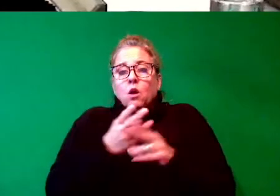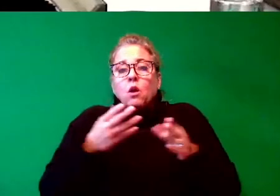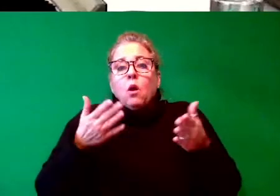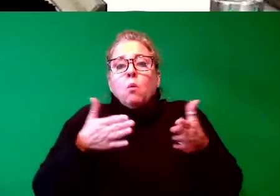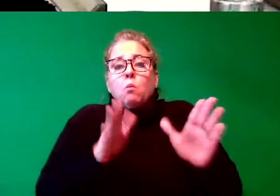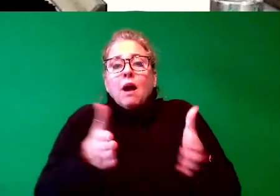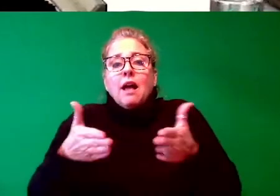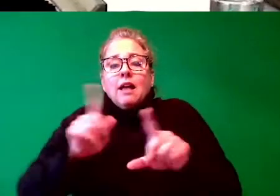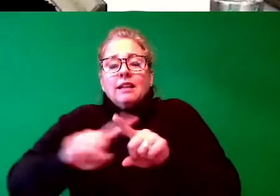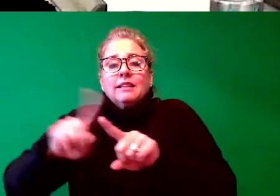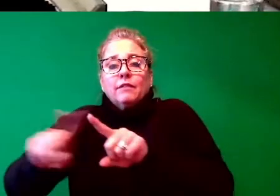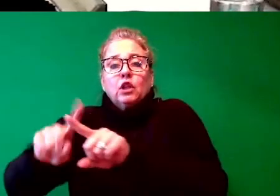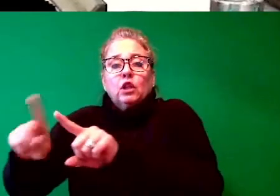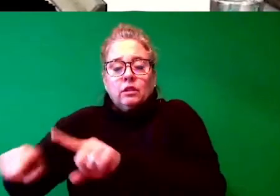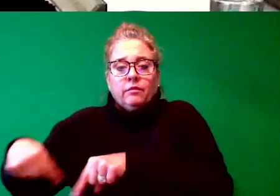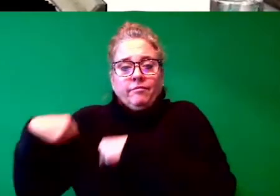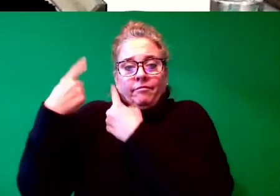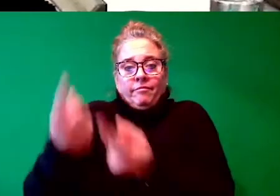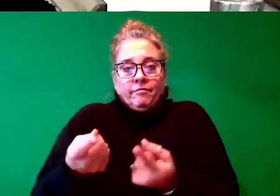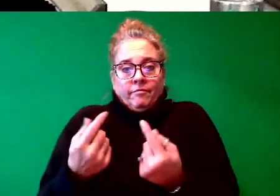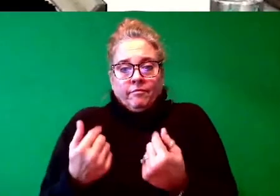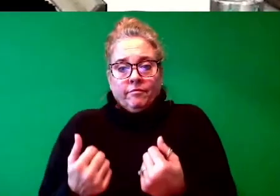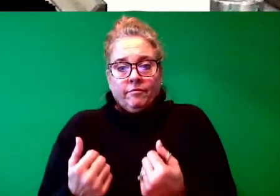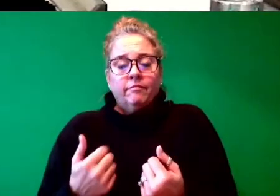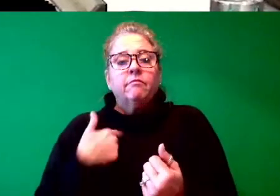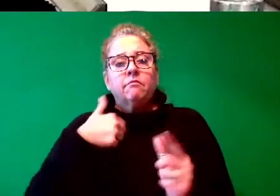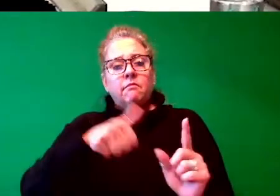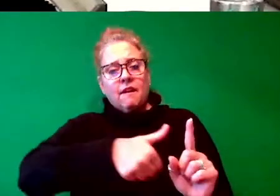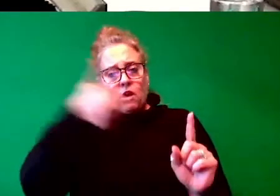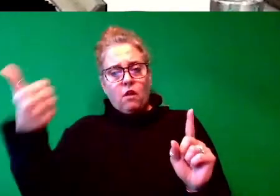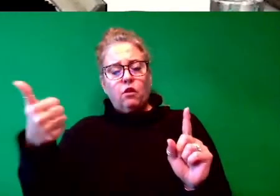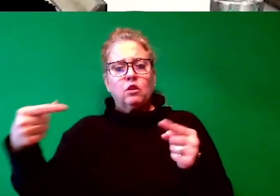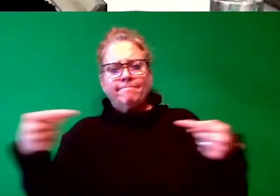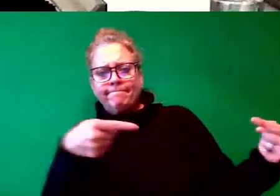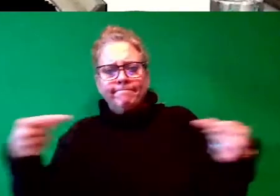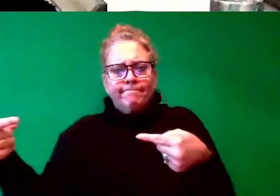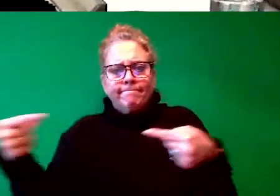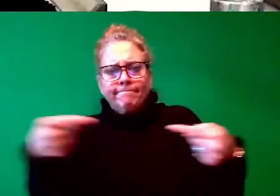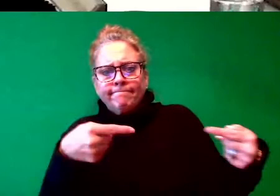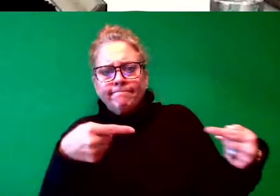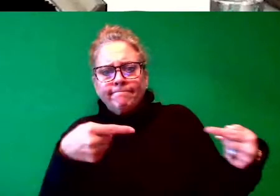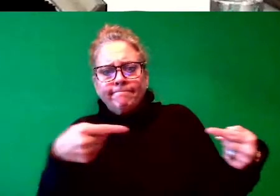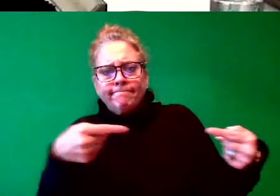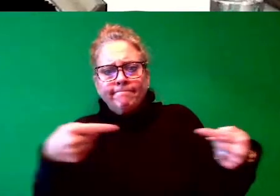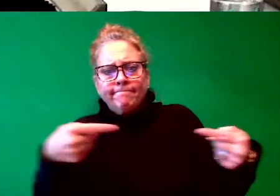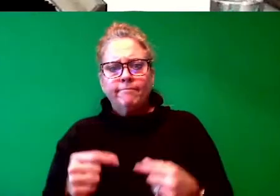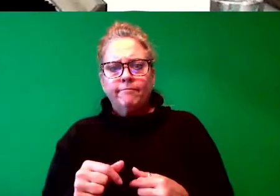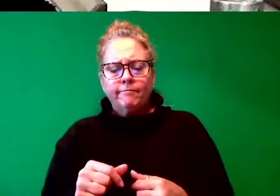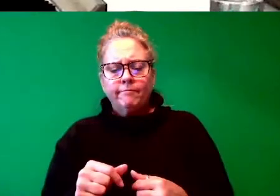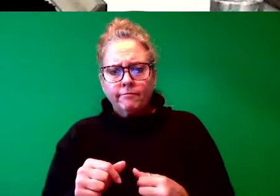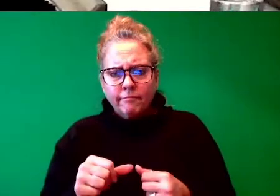becomes available which disputes previous claims. Science is big enough